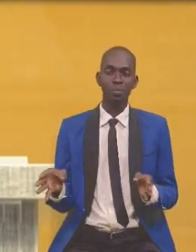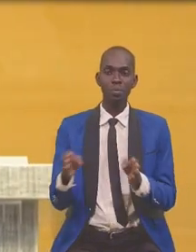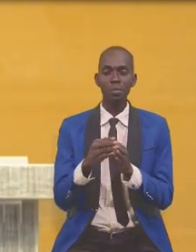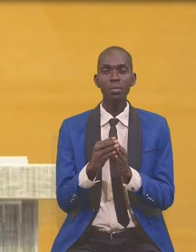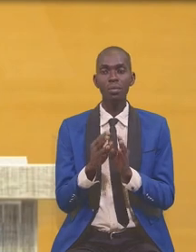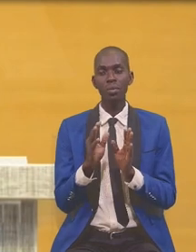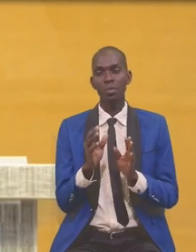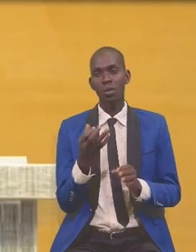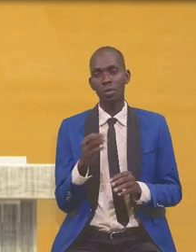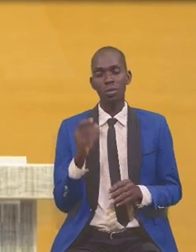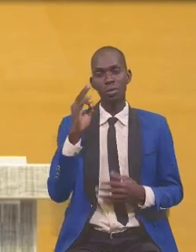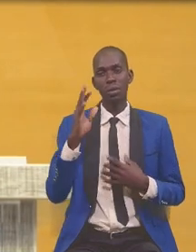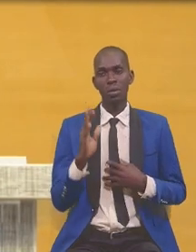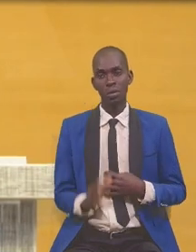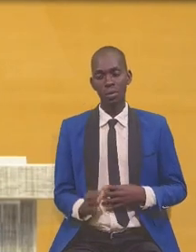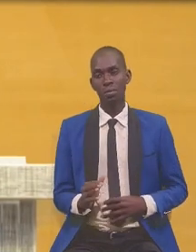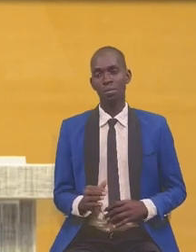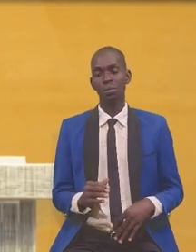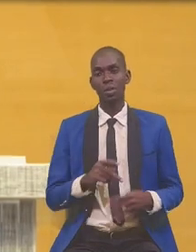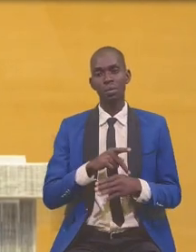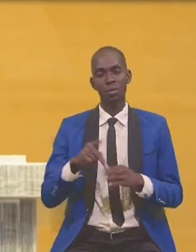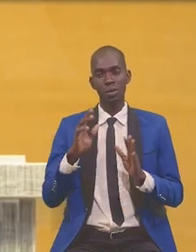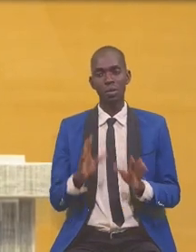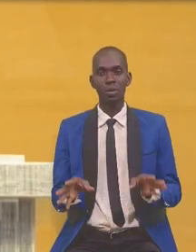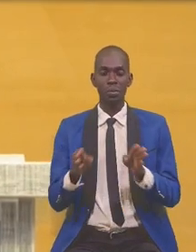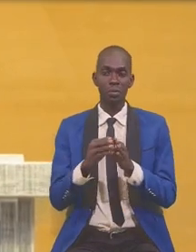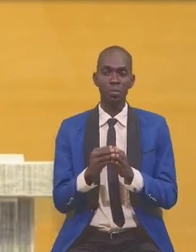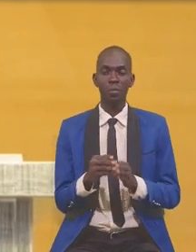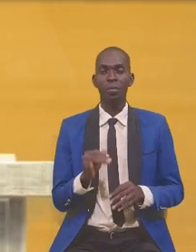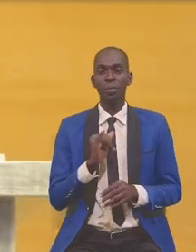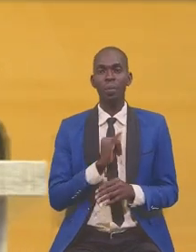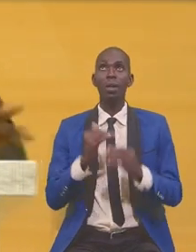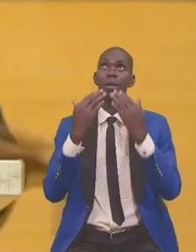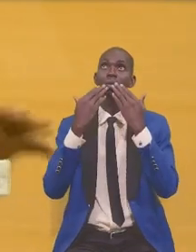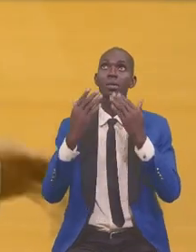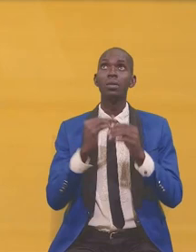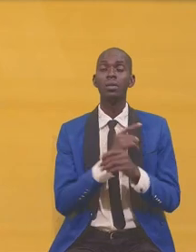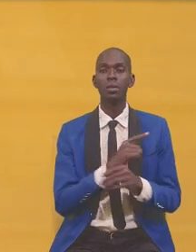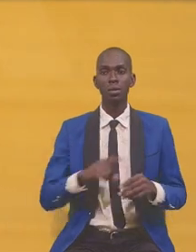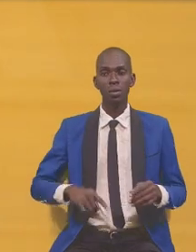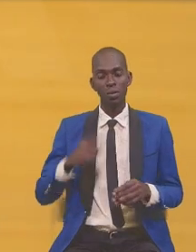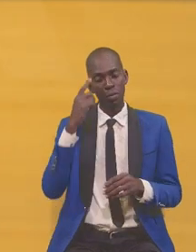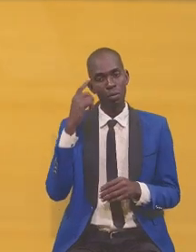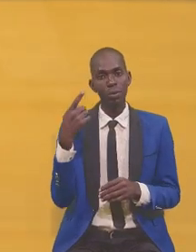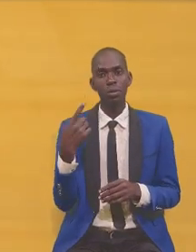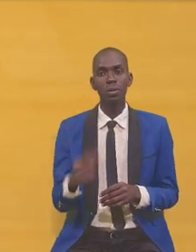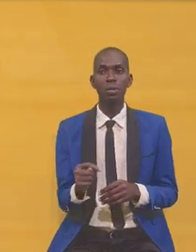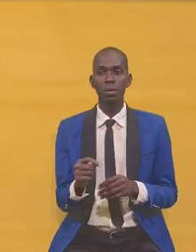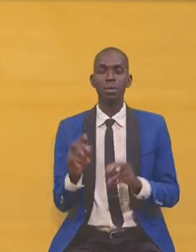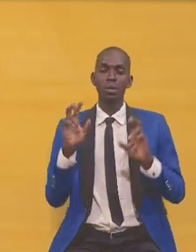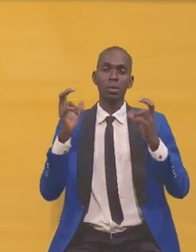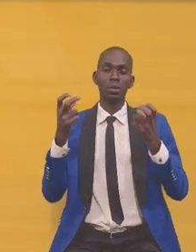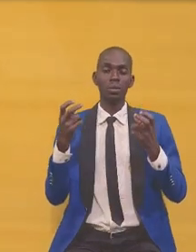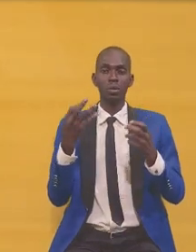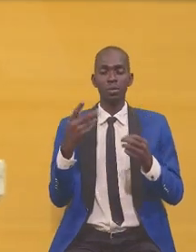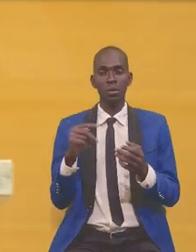workers professional conference, and I thank the Lord for the theme we have,